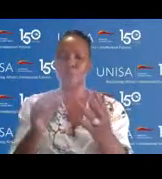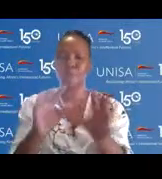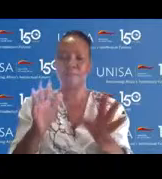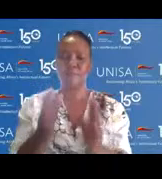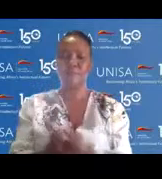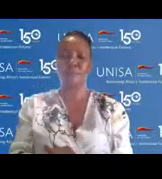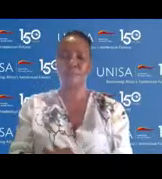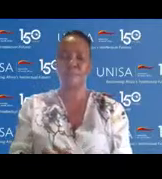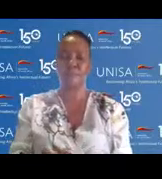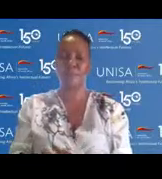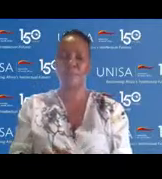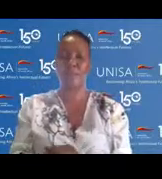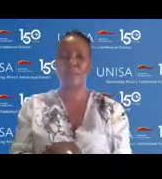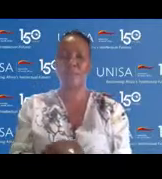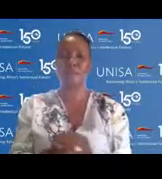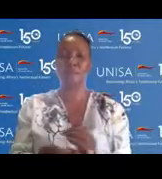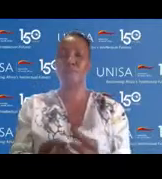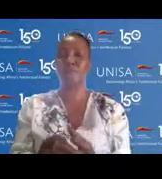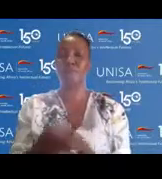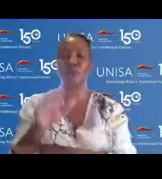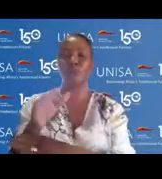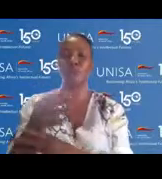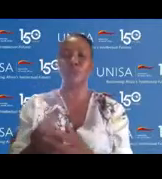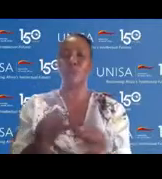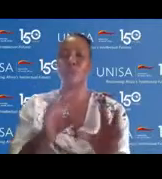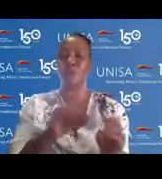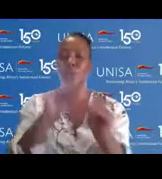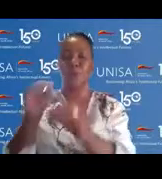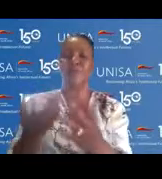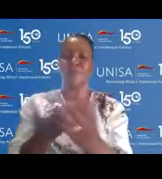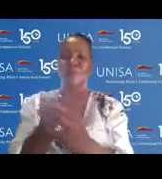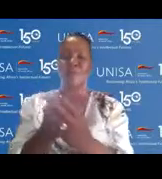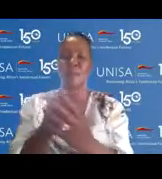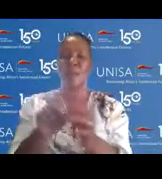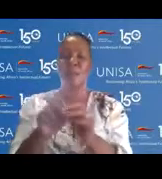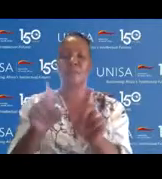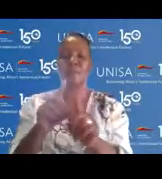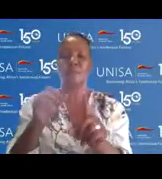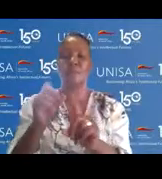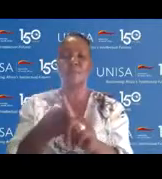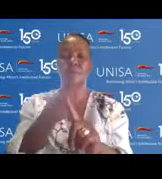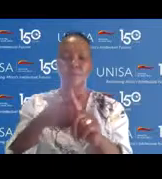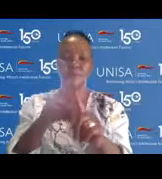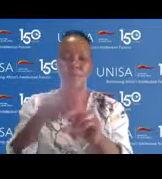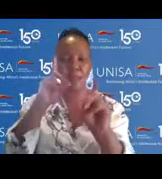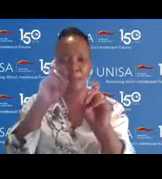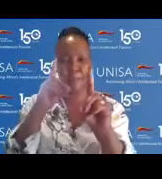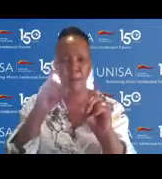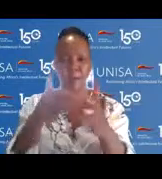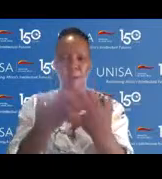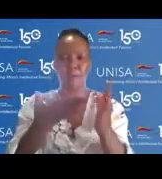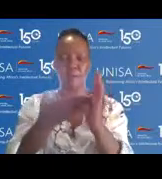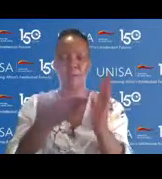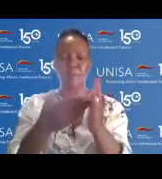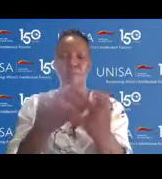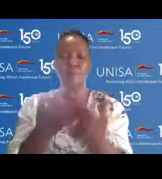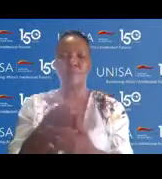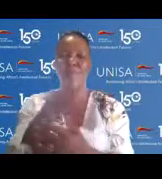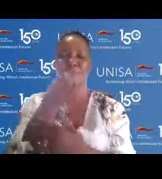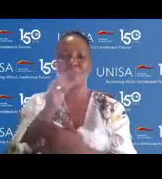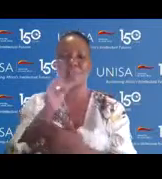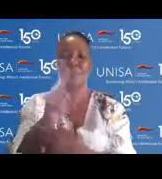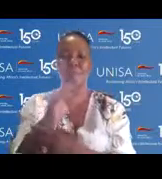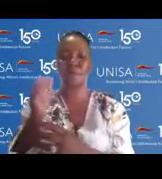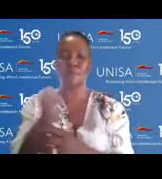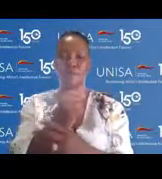then immediately it will take you here. So for example, the camera, if I click on it, it's actually going to bring on the camera now